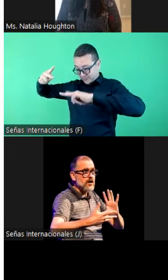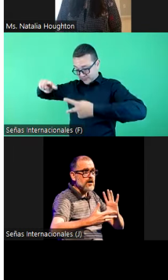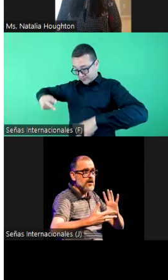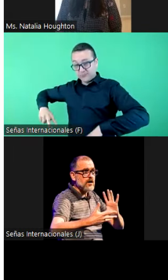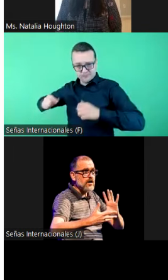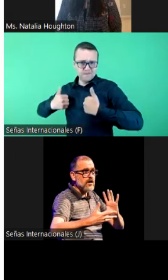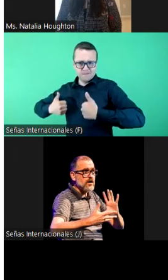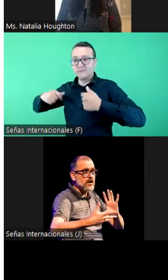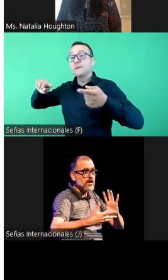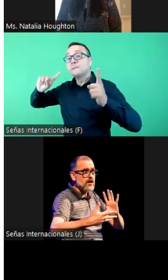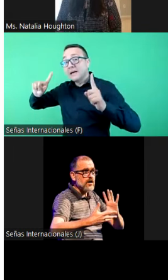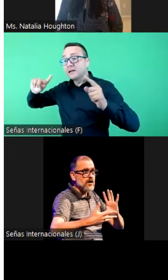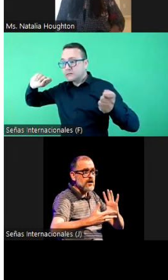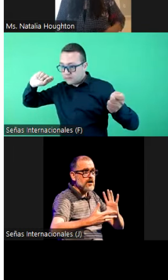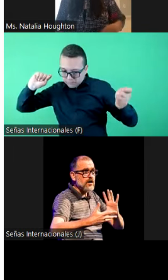with